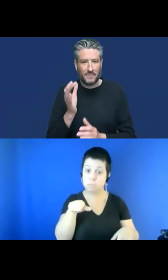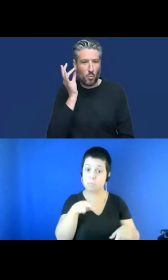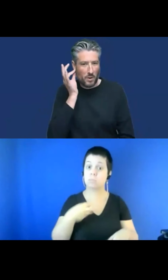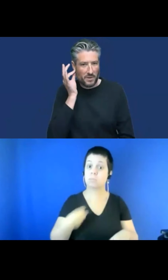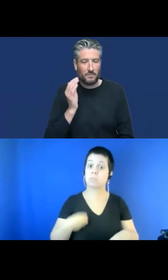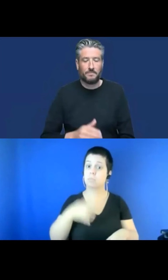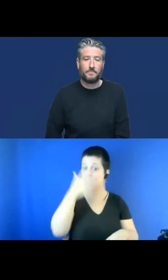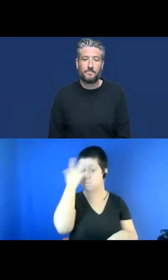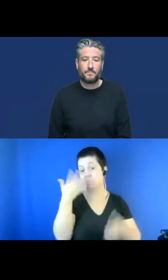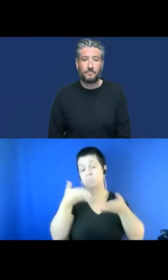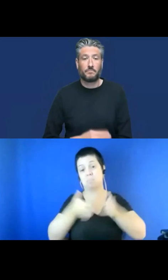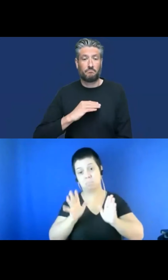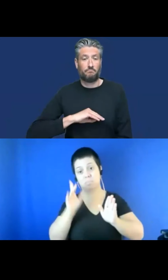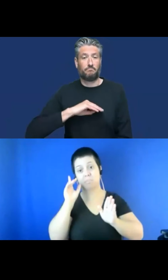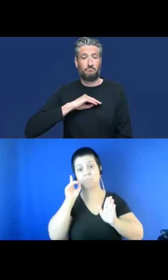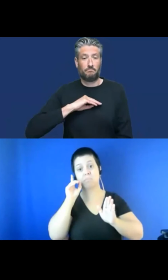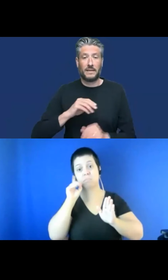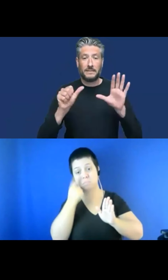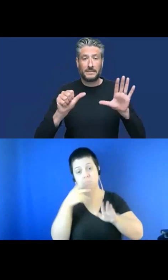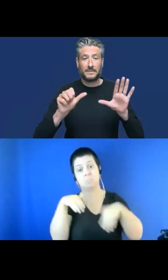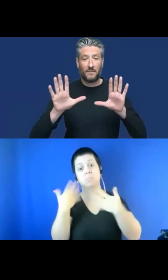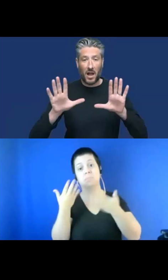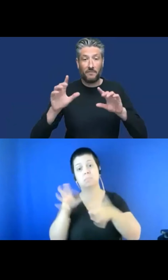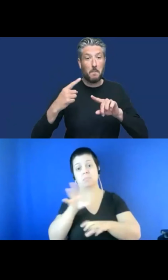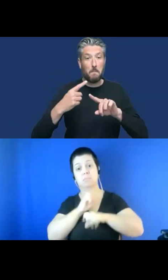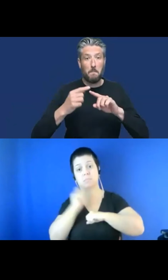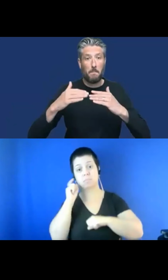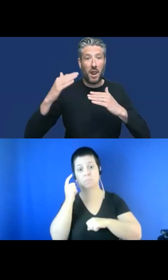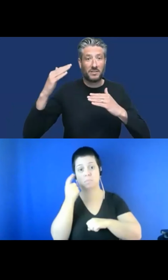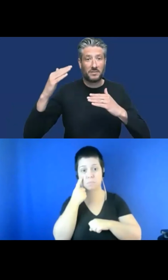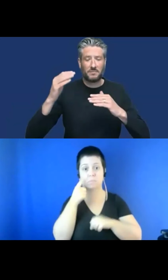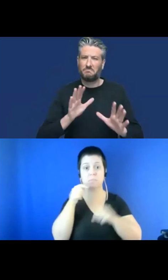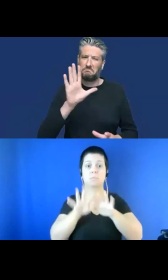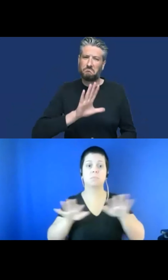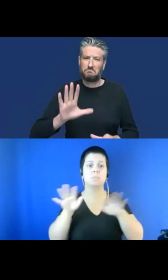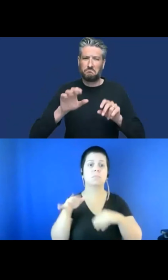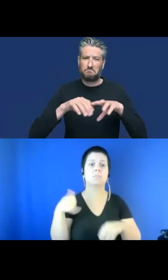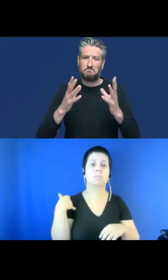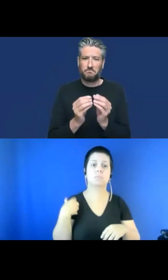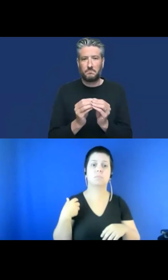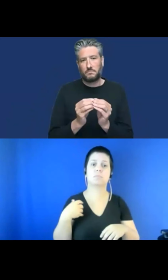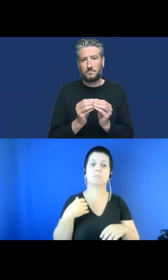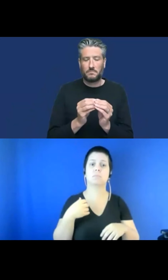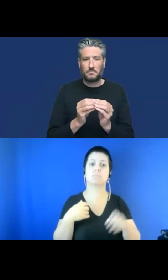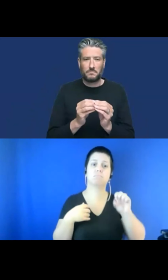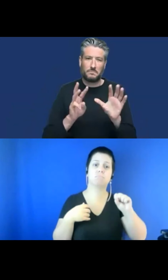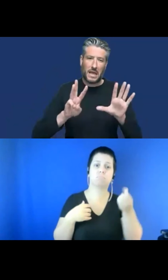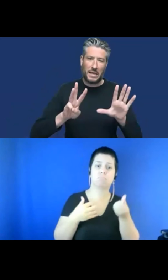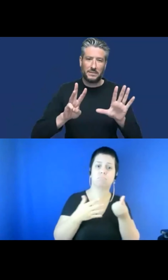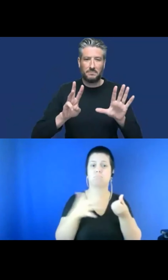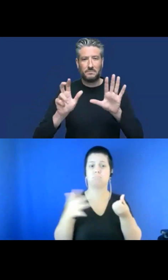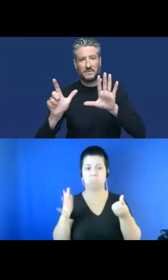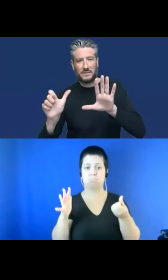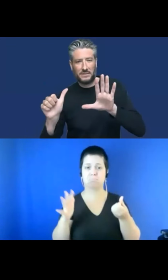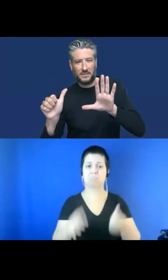age of 65, with a mean age of 86. Their visual acuity was worse than 20/70